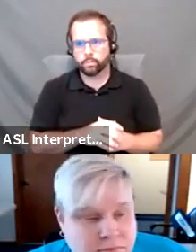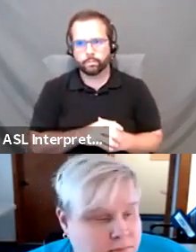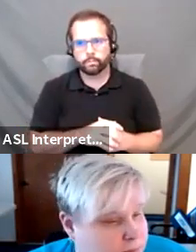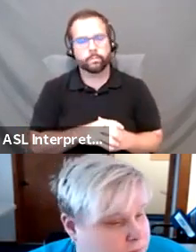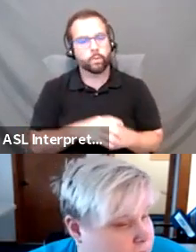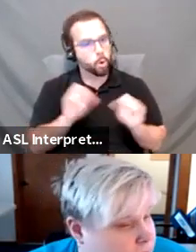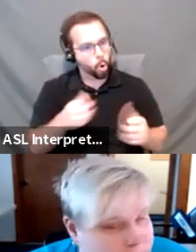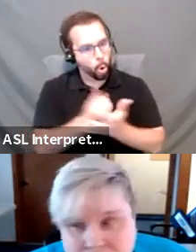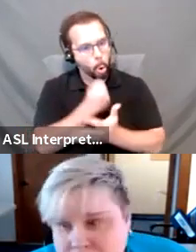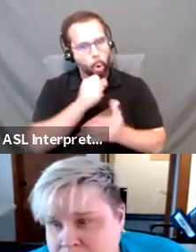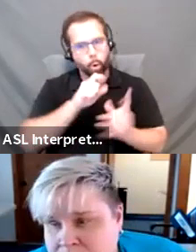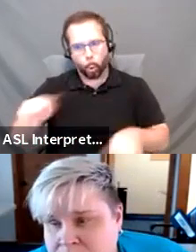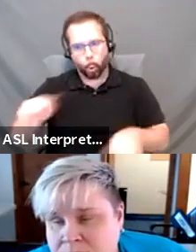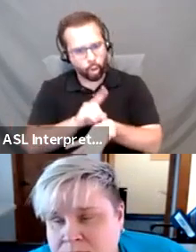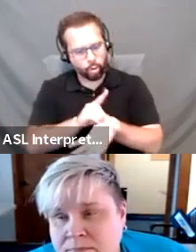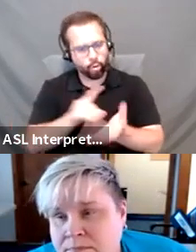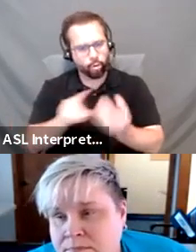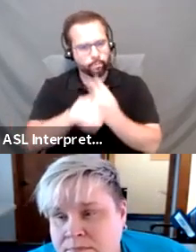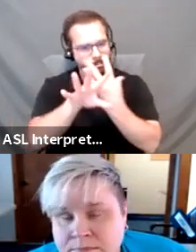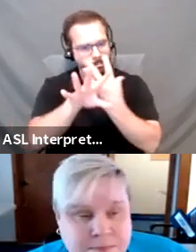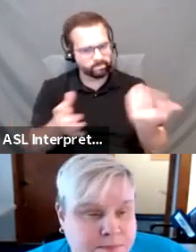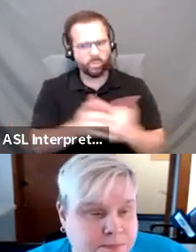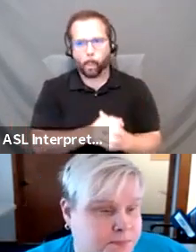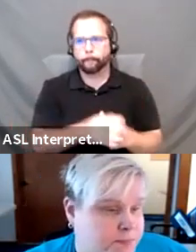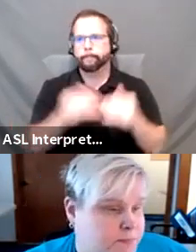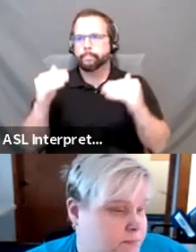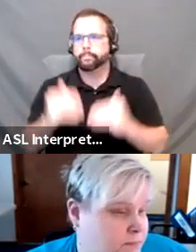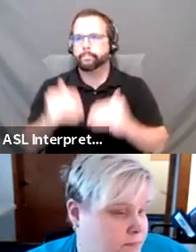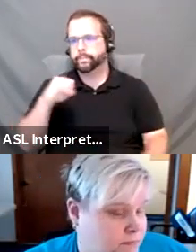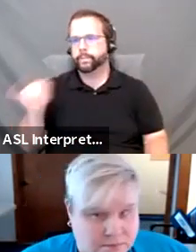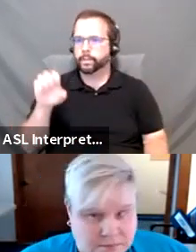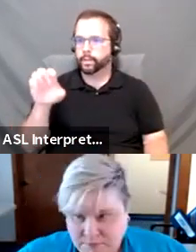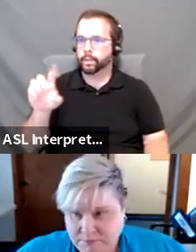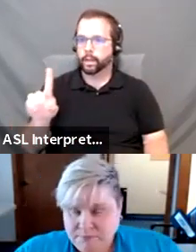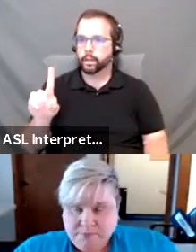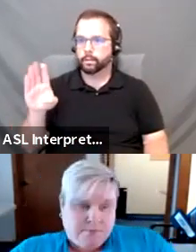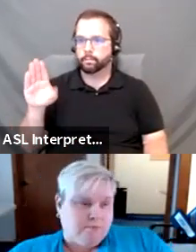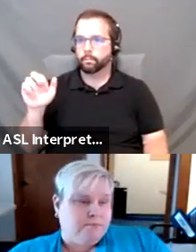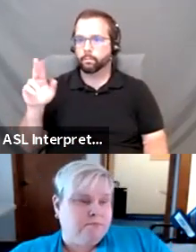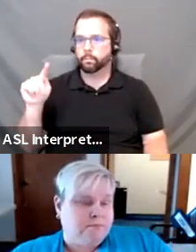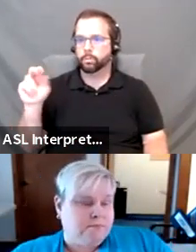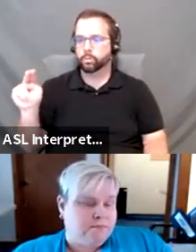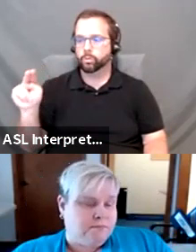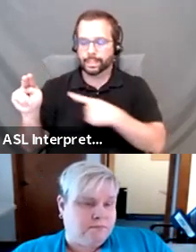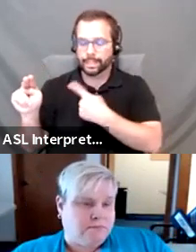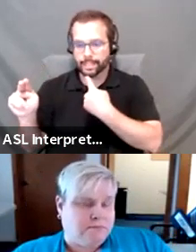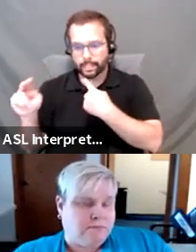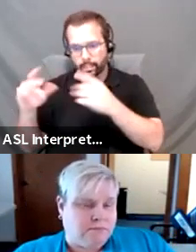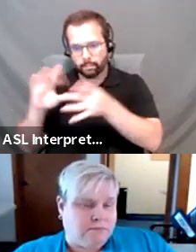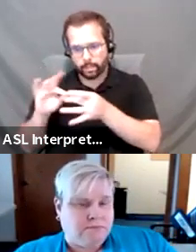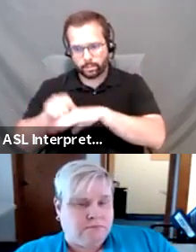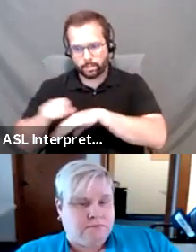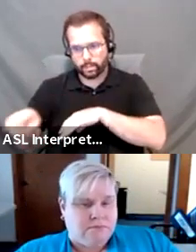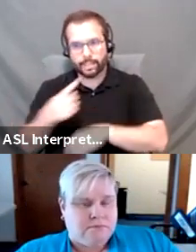Well, thank y'all. Anybody else would like to jump in on what is working? What are some of those wins? Like